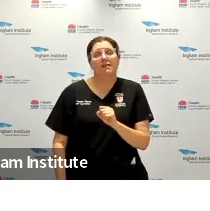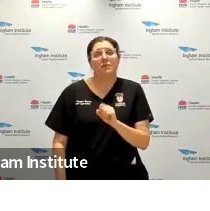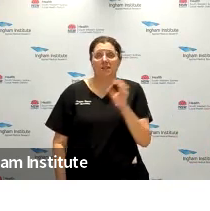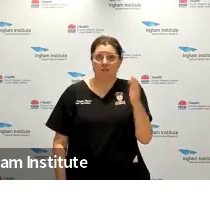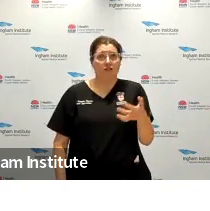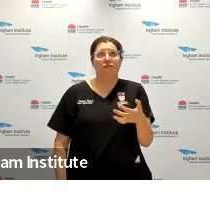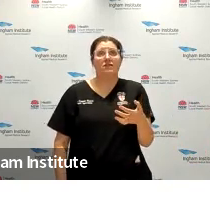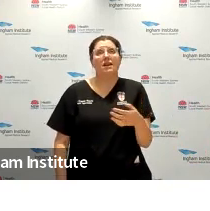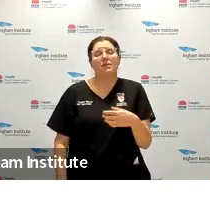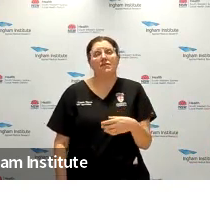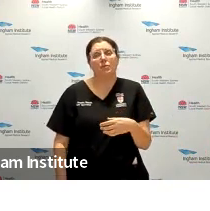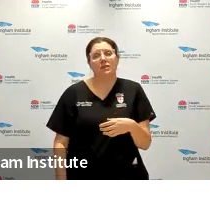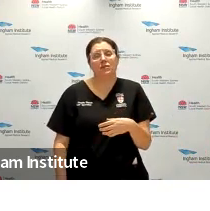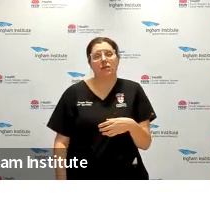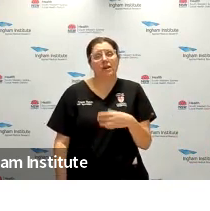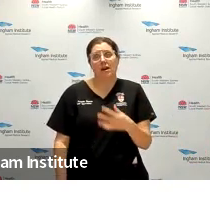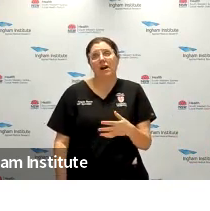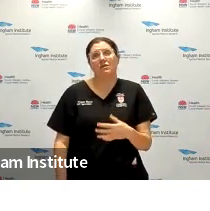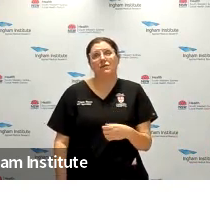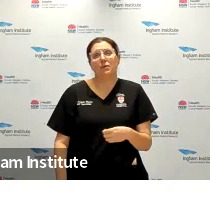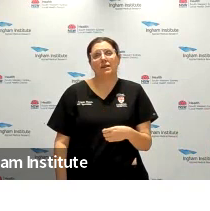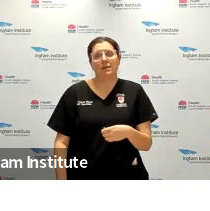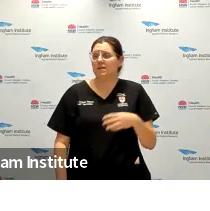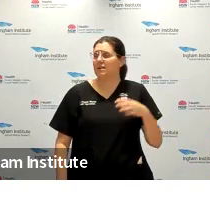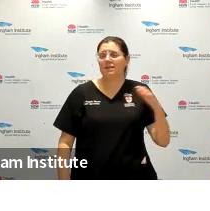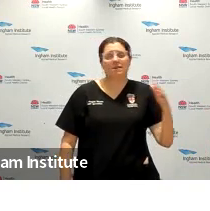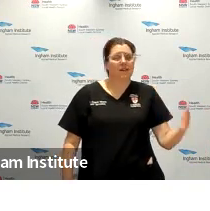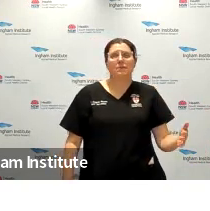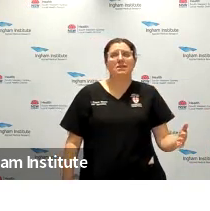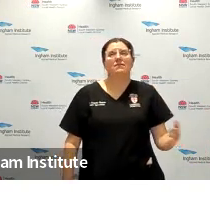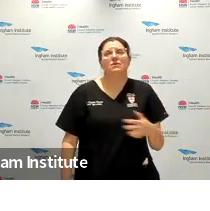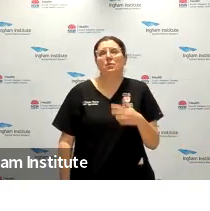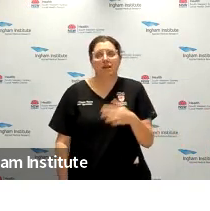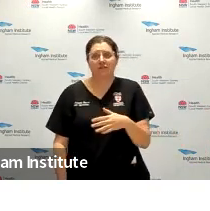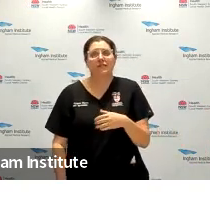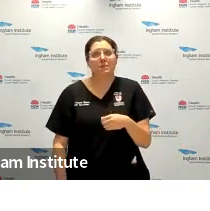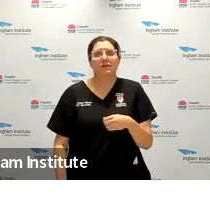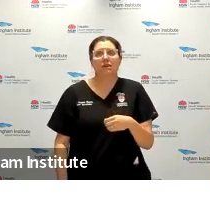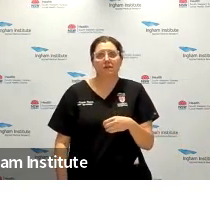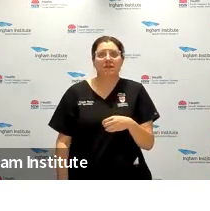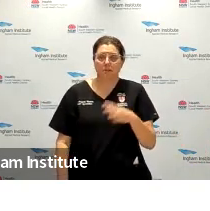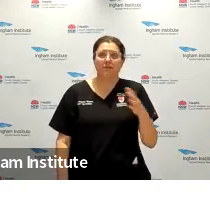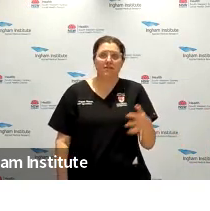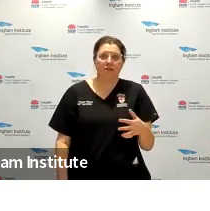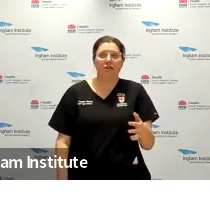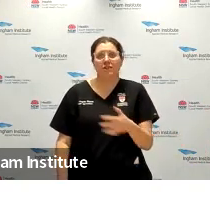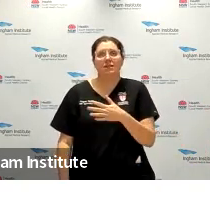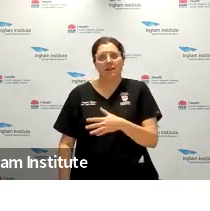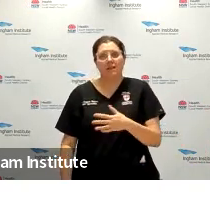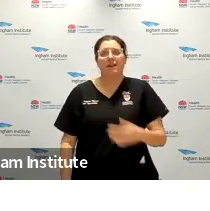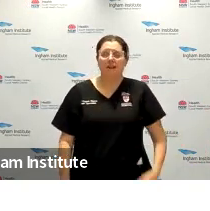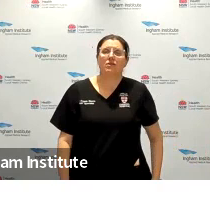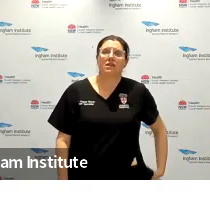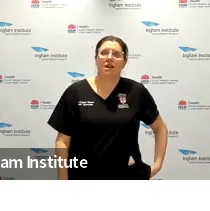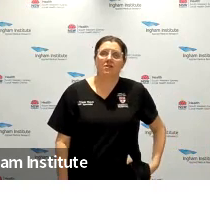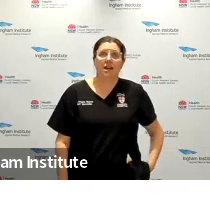clinical information. So, for example, if a woman has got a high risk for preeclampsia, it says, please give this woman 150 milligrams of aspirin if it's not